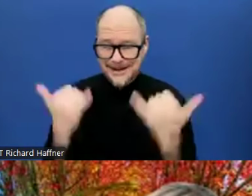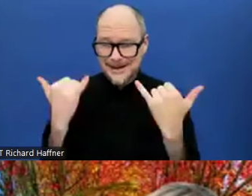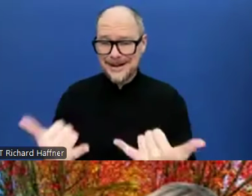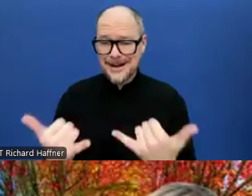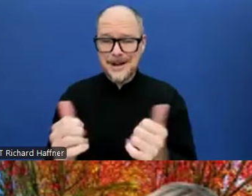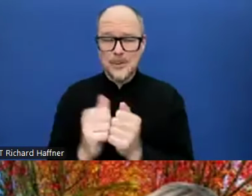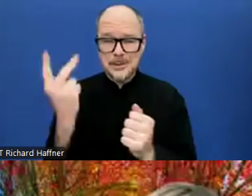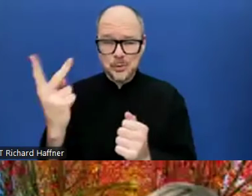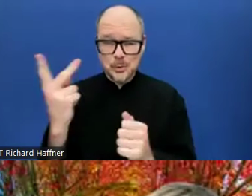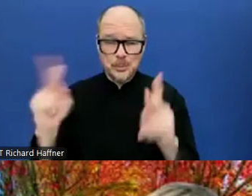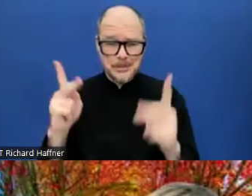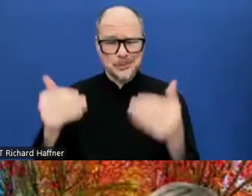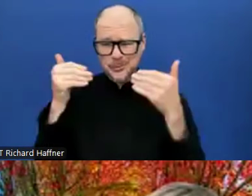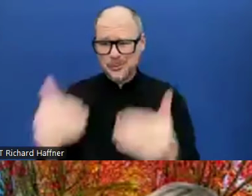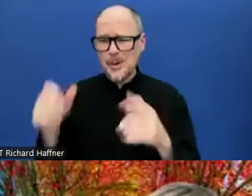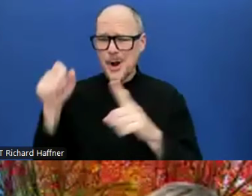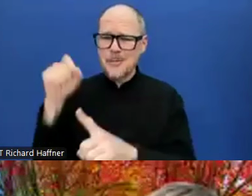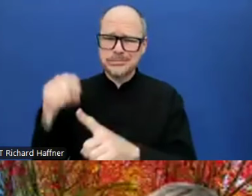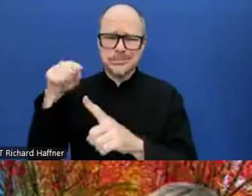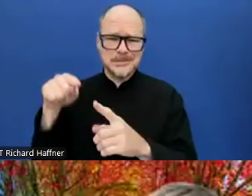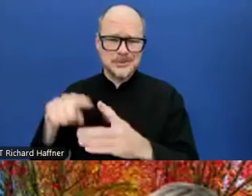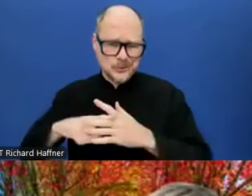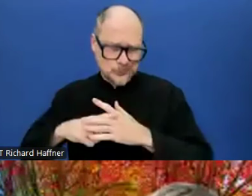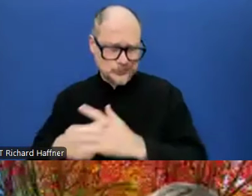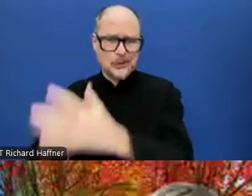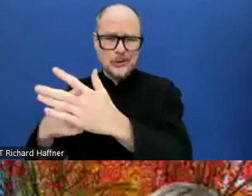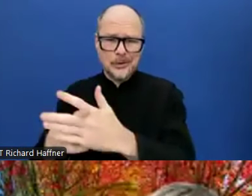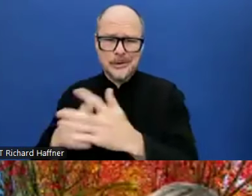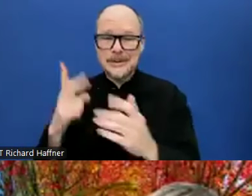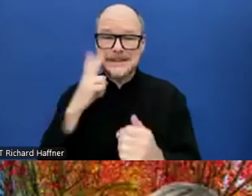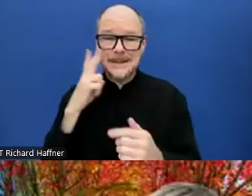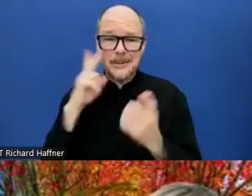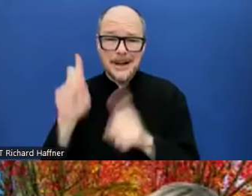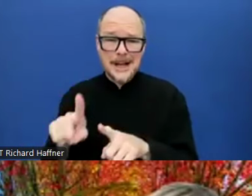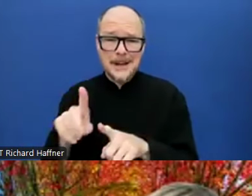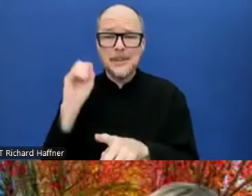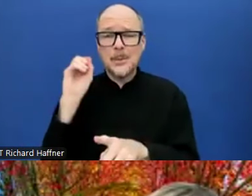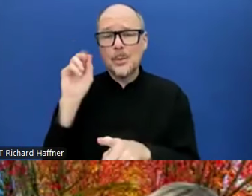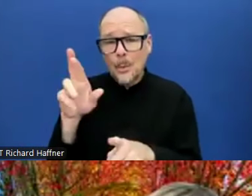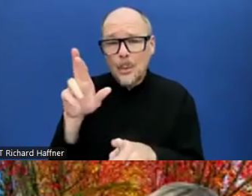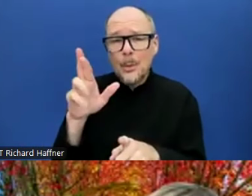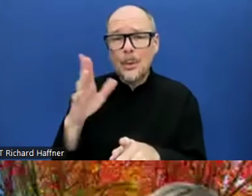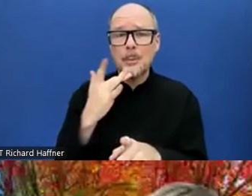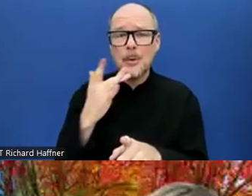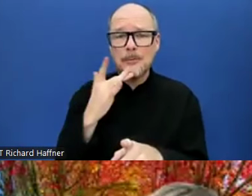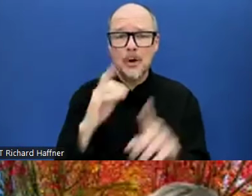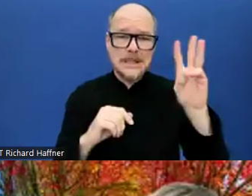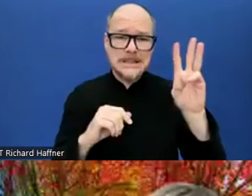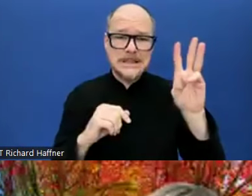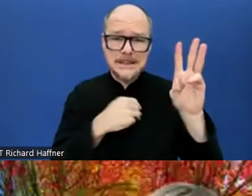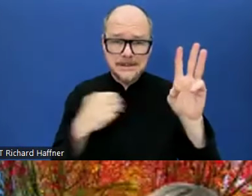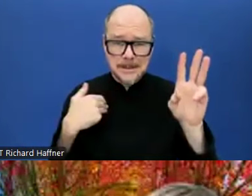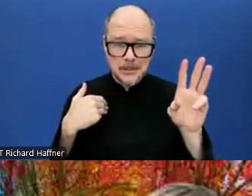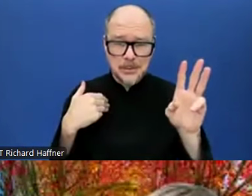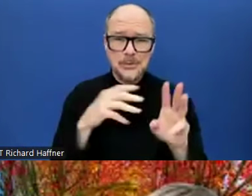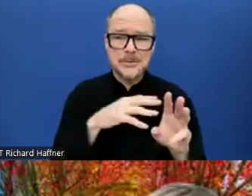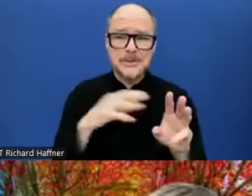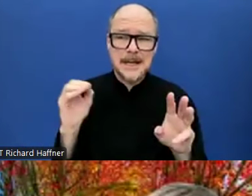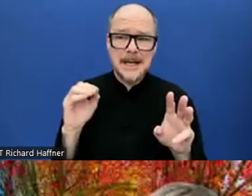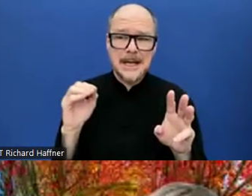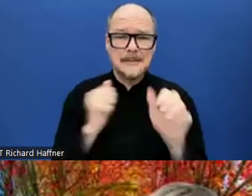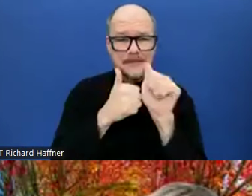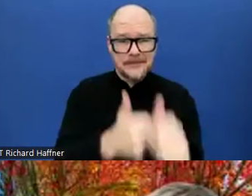get it rolling and see what happens. Or do you want to have the six members and be subject